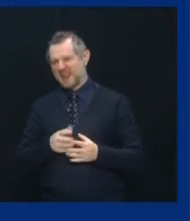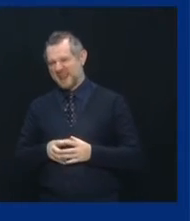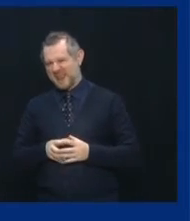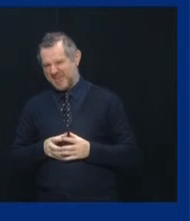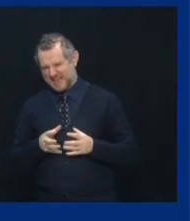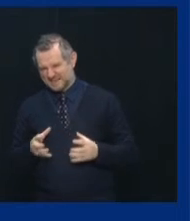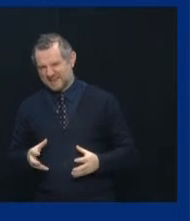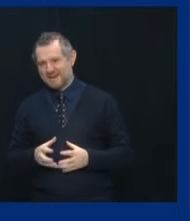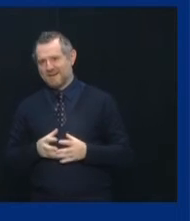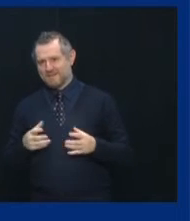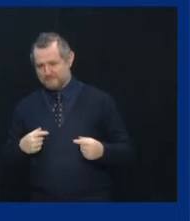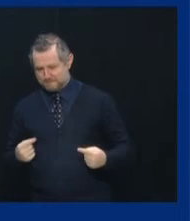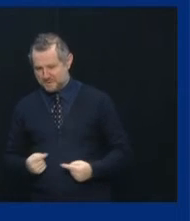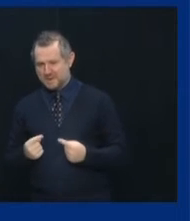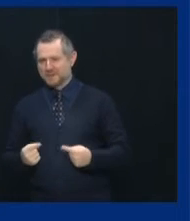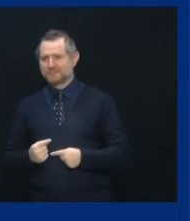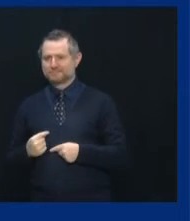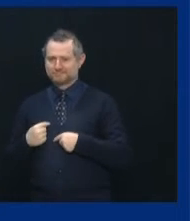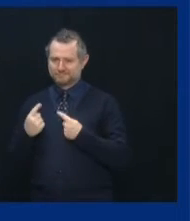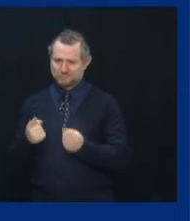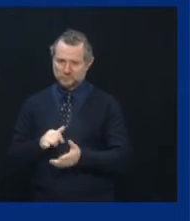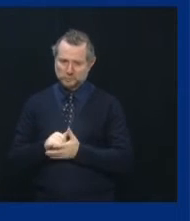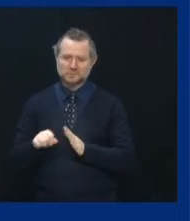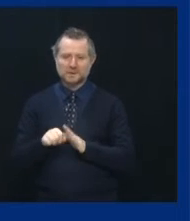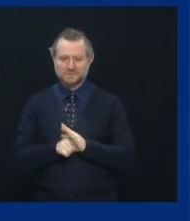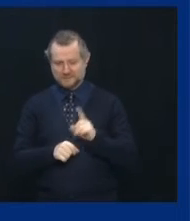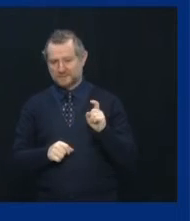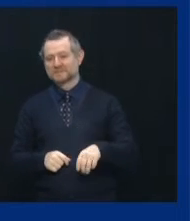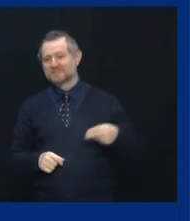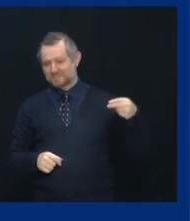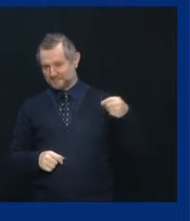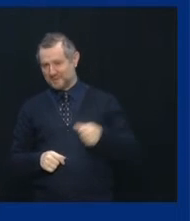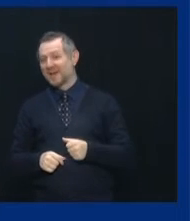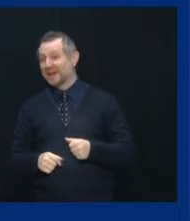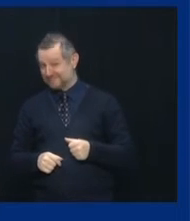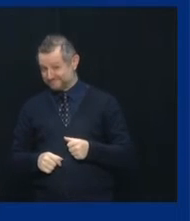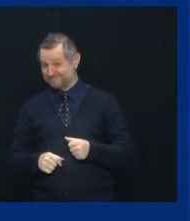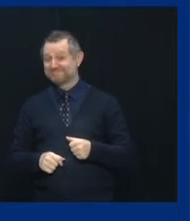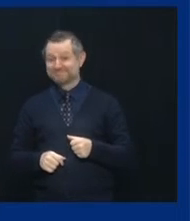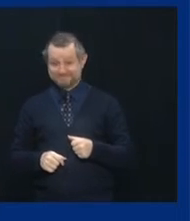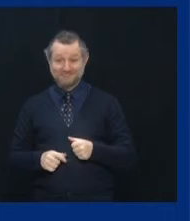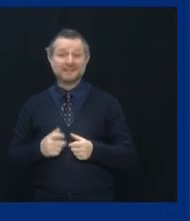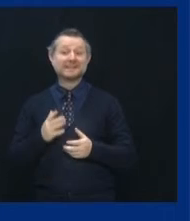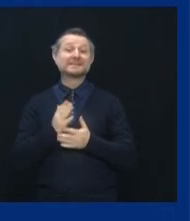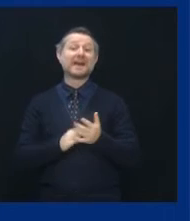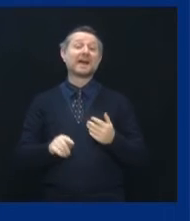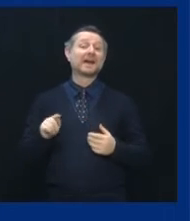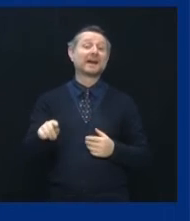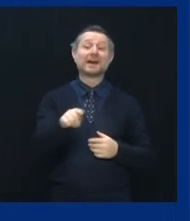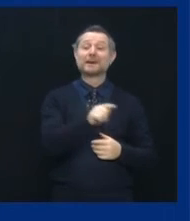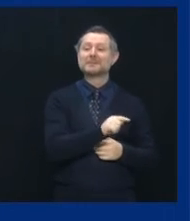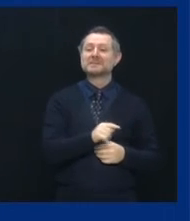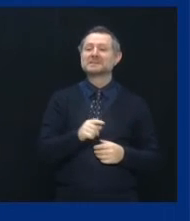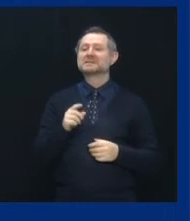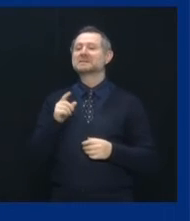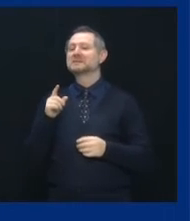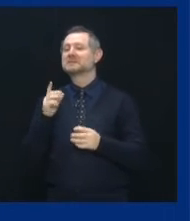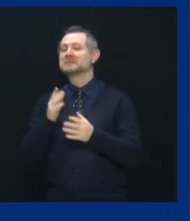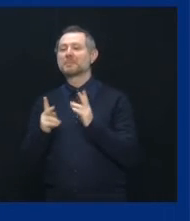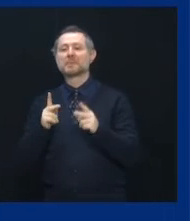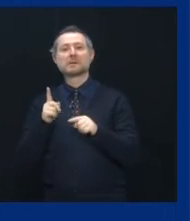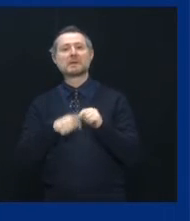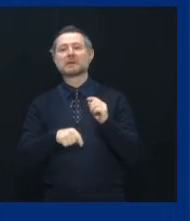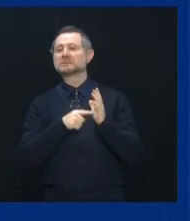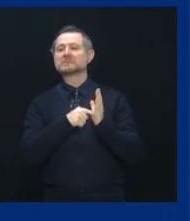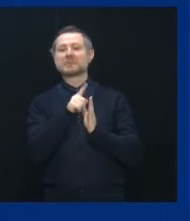in New York State. We have tenants who can't pay back rent. We have